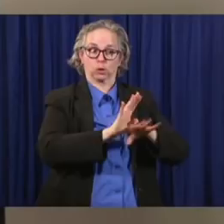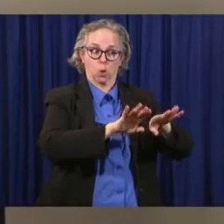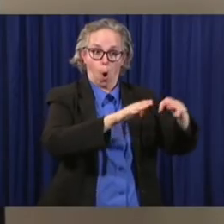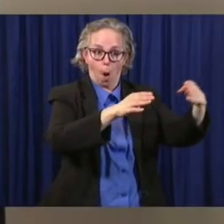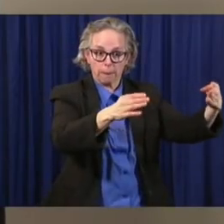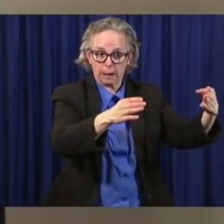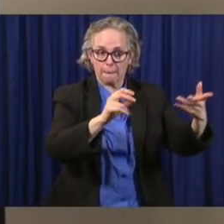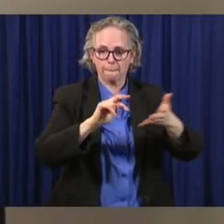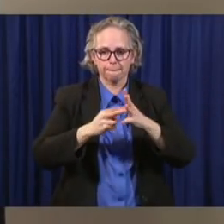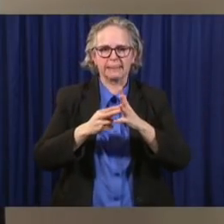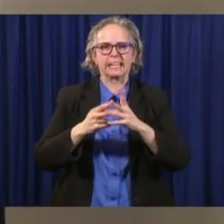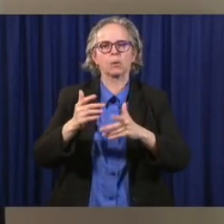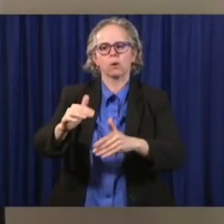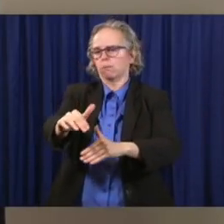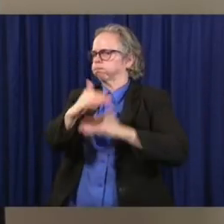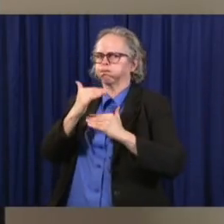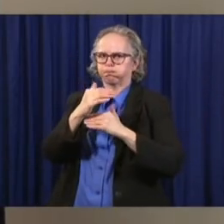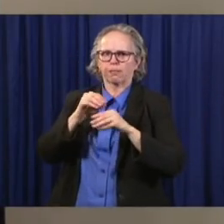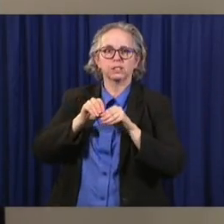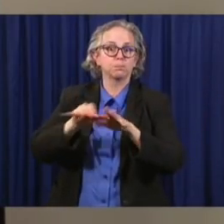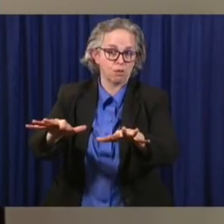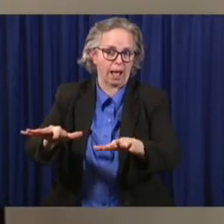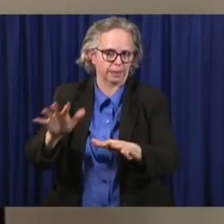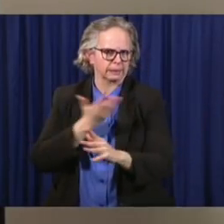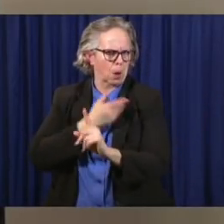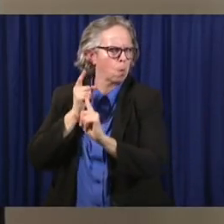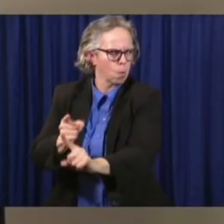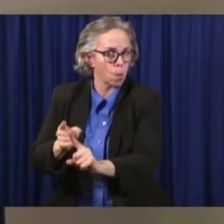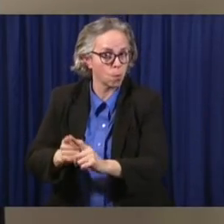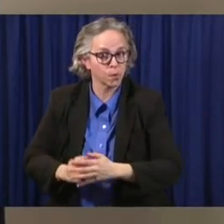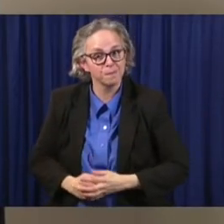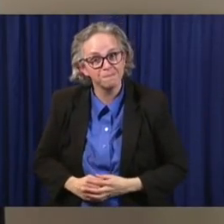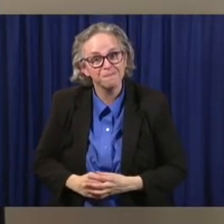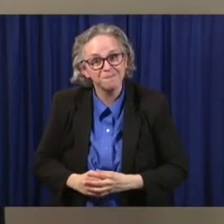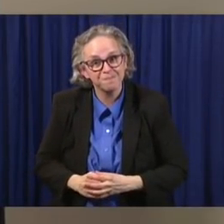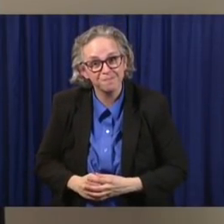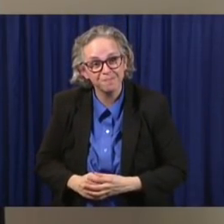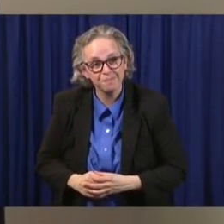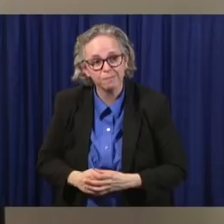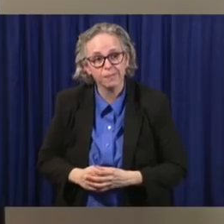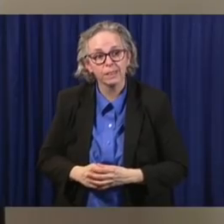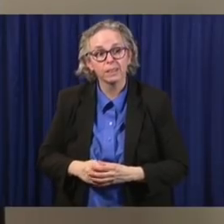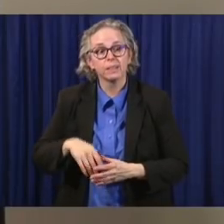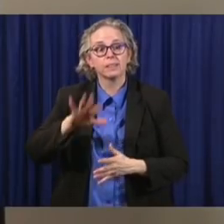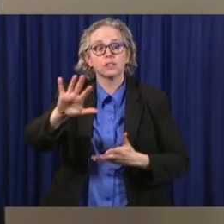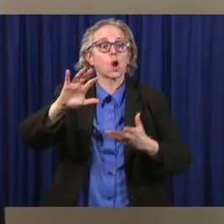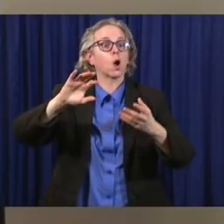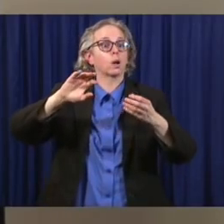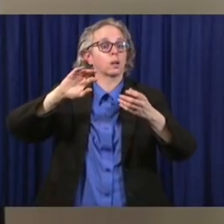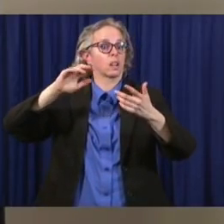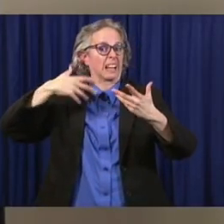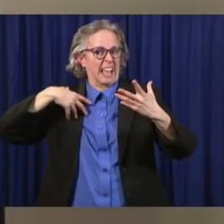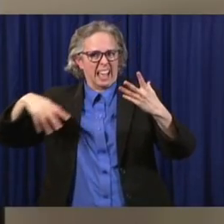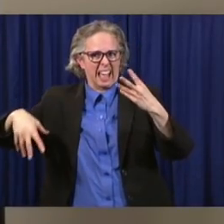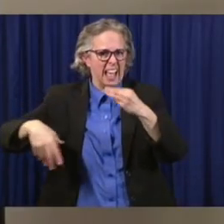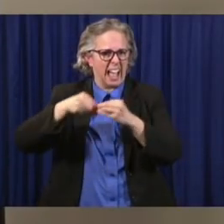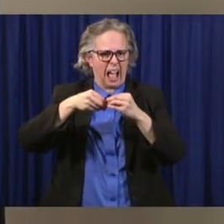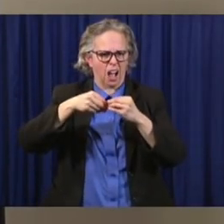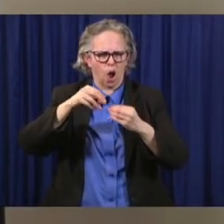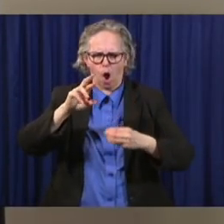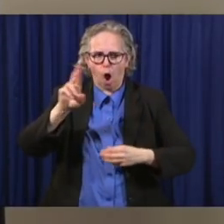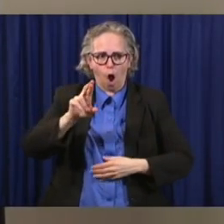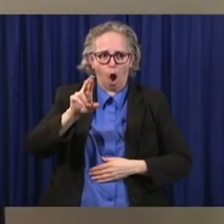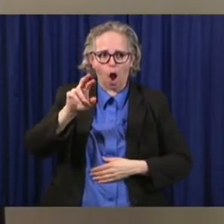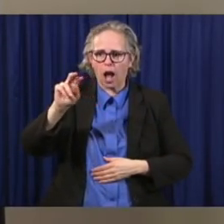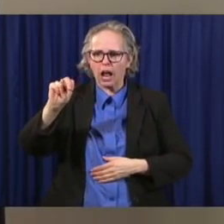slide. A new number we'll be talking about, Governor, is R0, which sounds like a very complicated number.